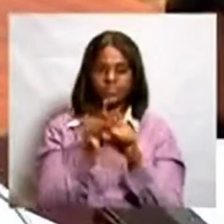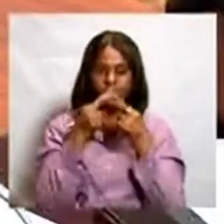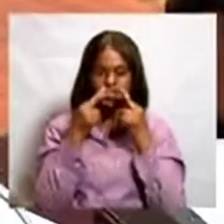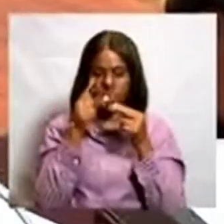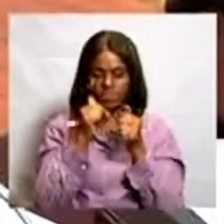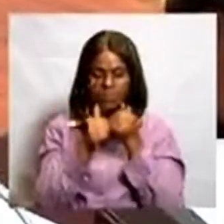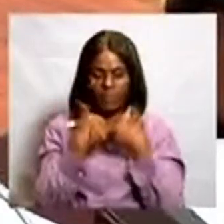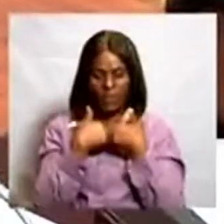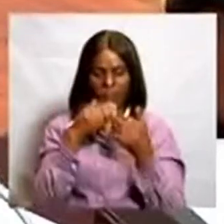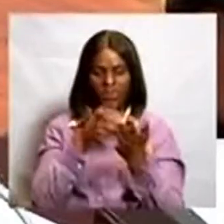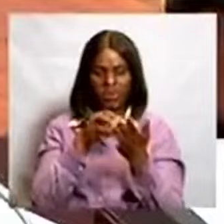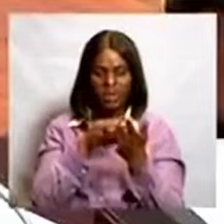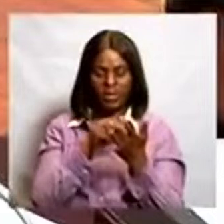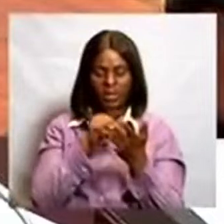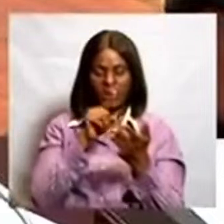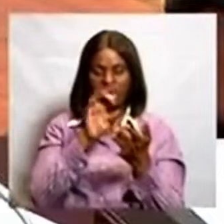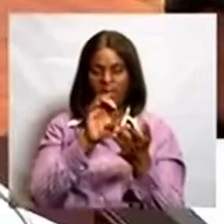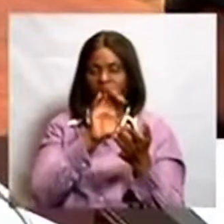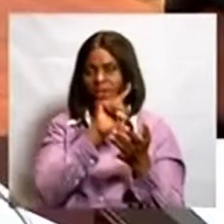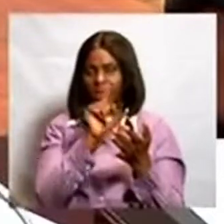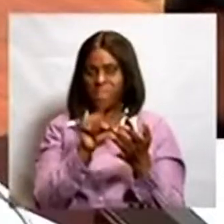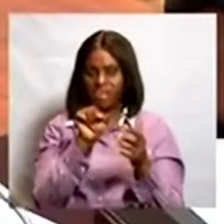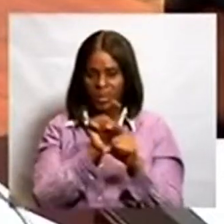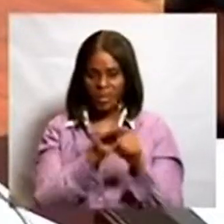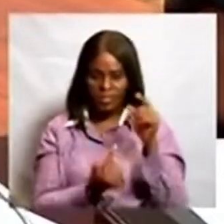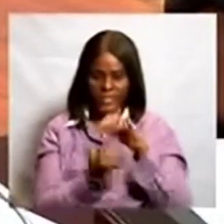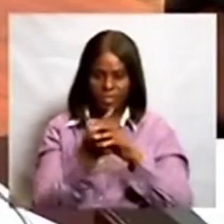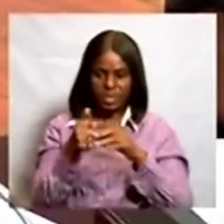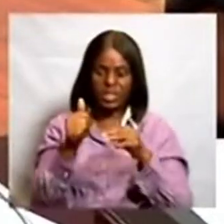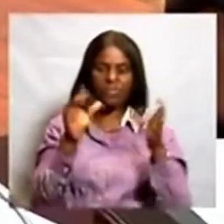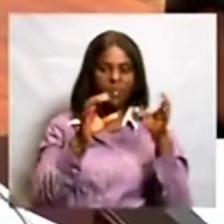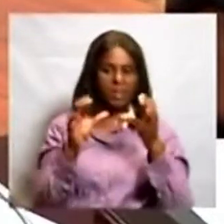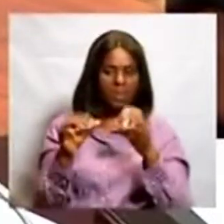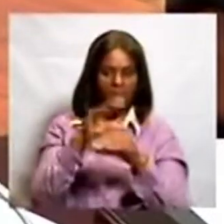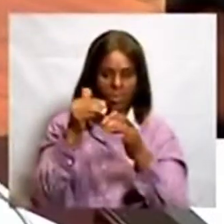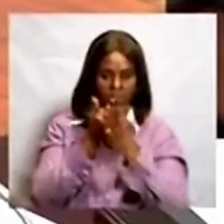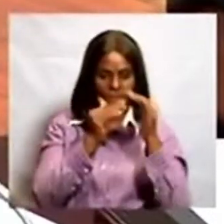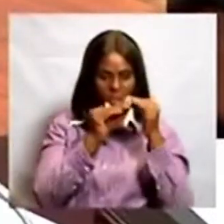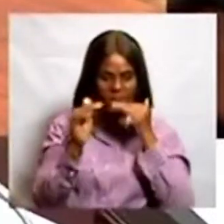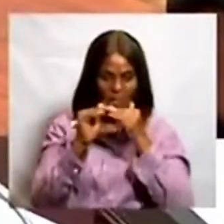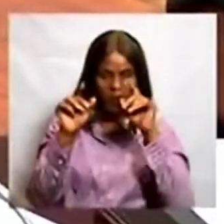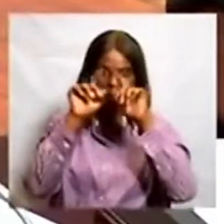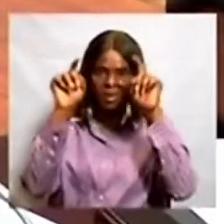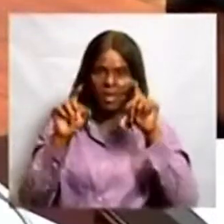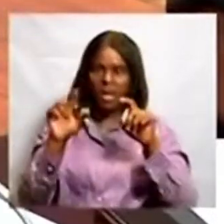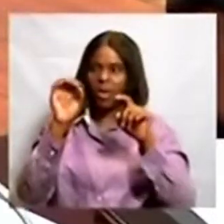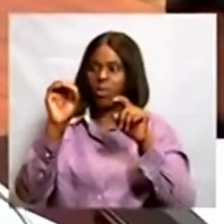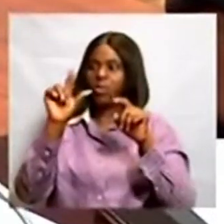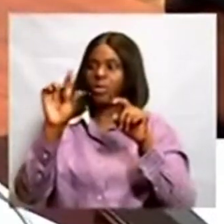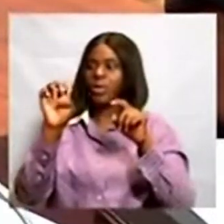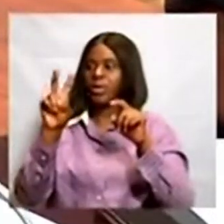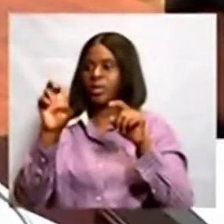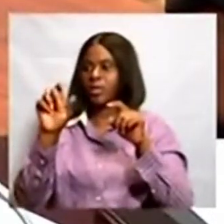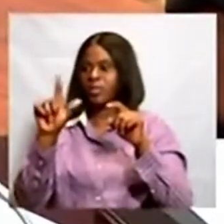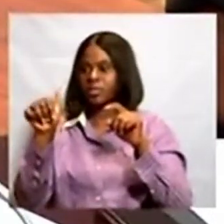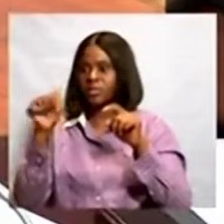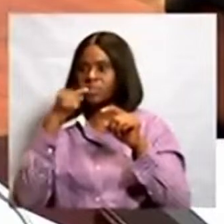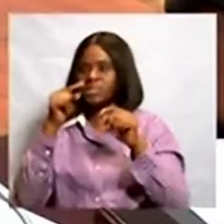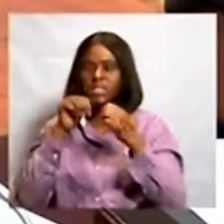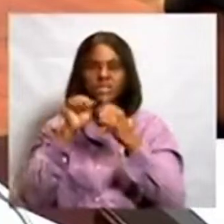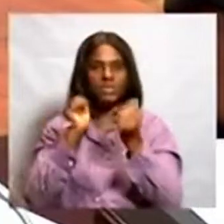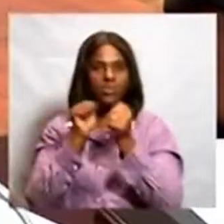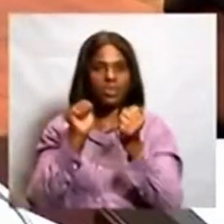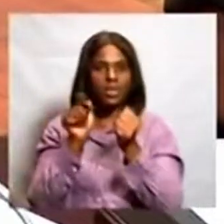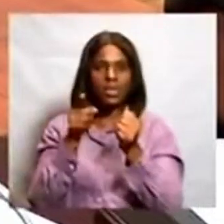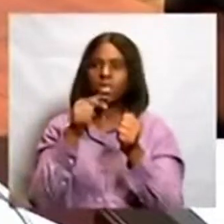because there was a case here where ECZ came, where you classified the O-level certificate as a diploma.